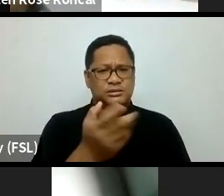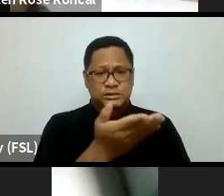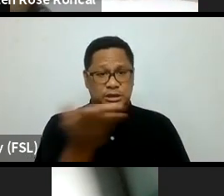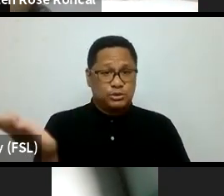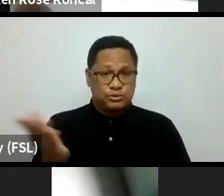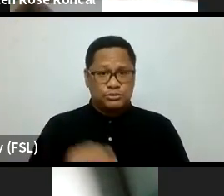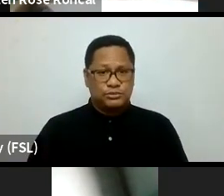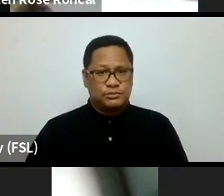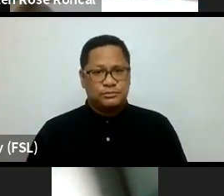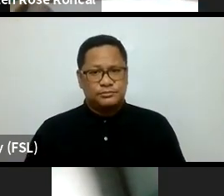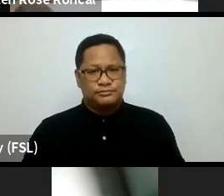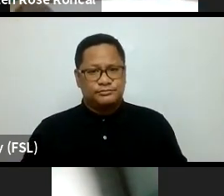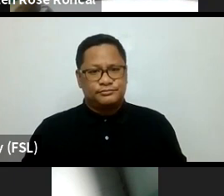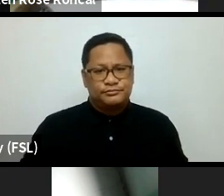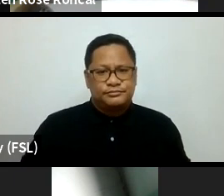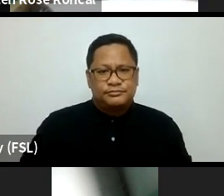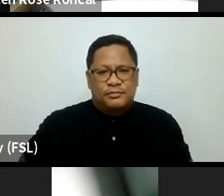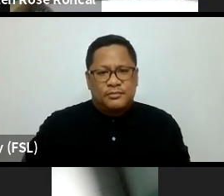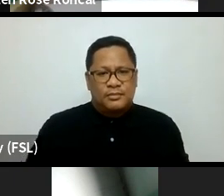let me pose a question.